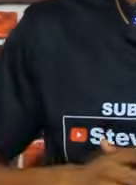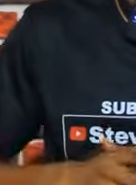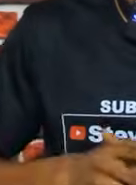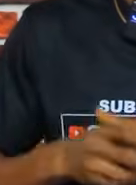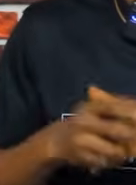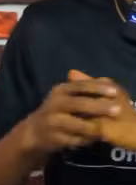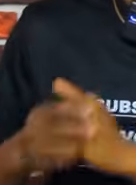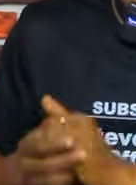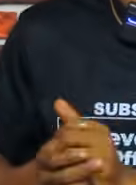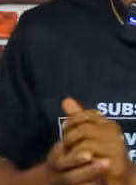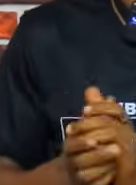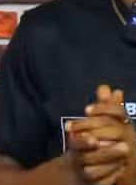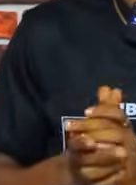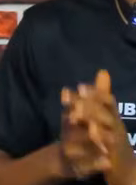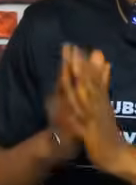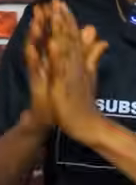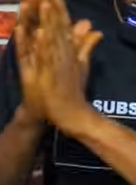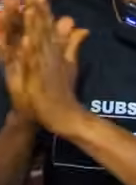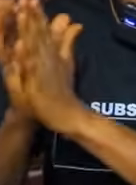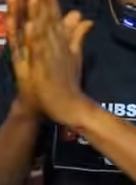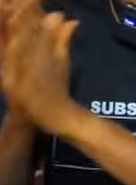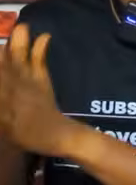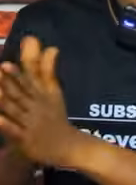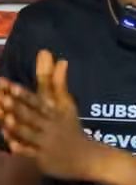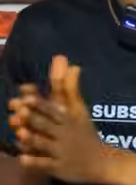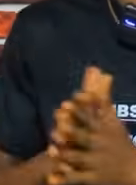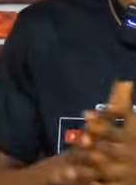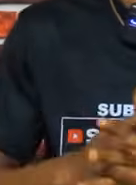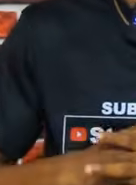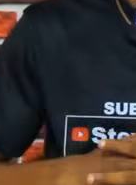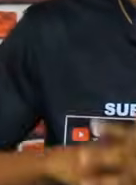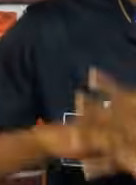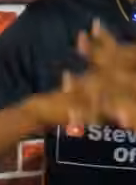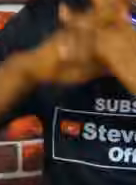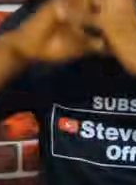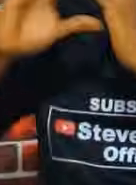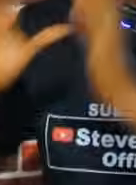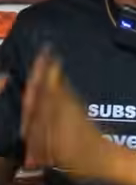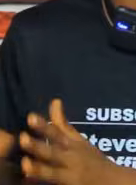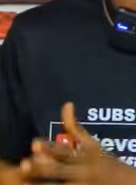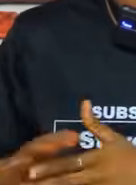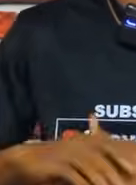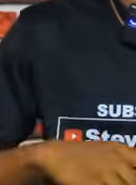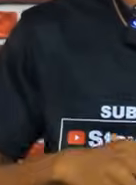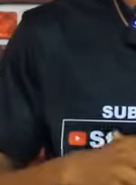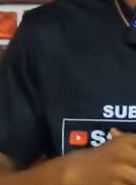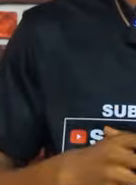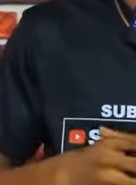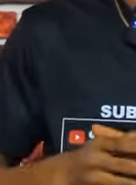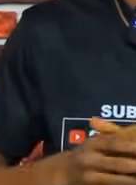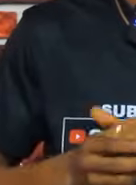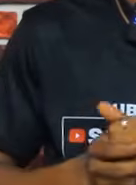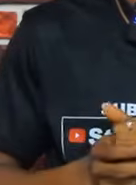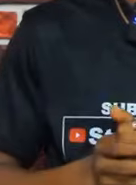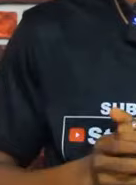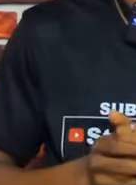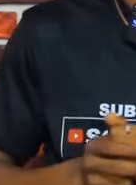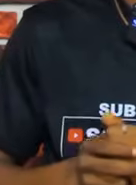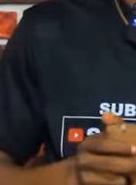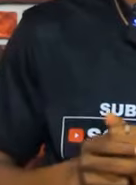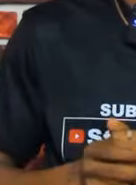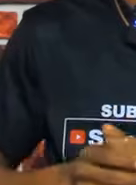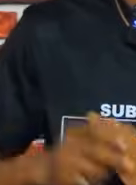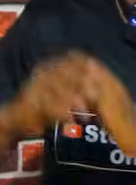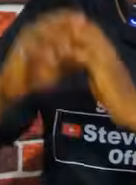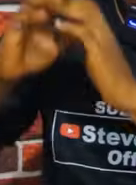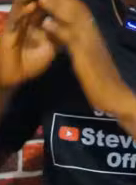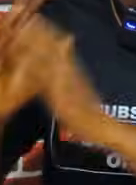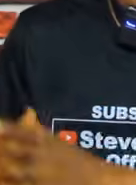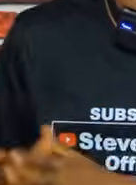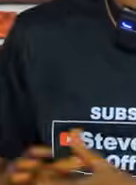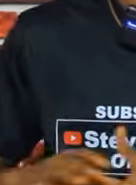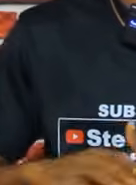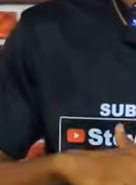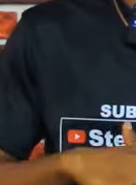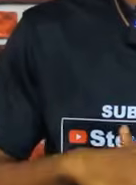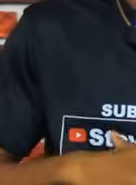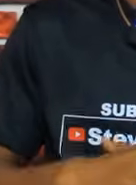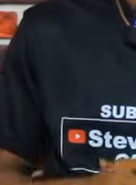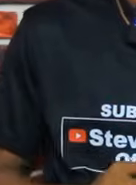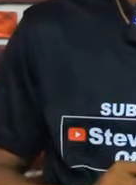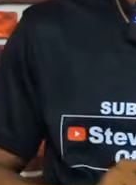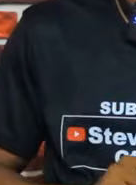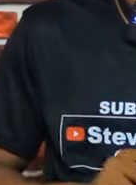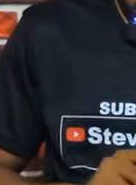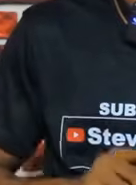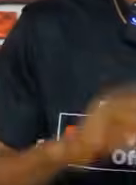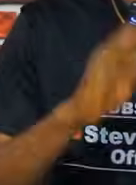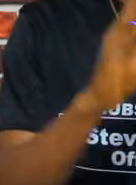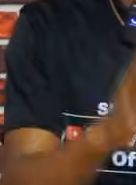Philadelphia city wonnom no friends which is the premises wonnom no oko dru premises wonnom na ne kraman yi na ajese oda ho no mu